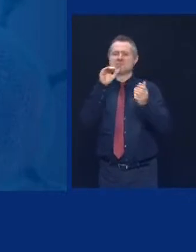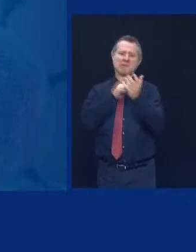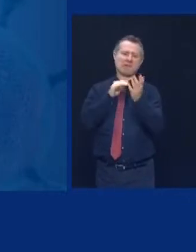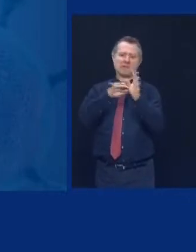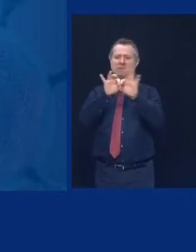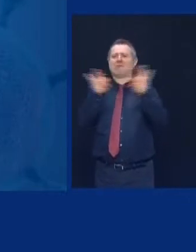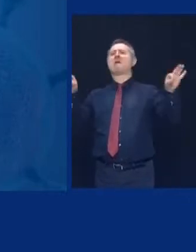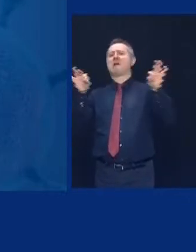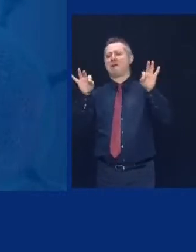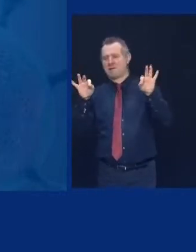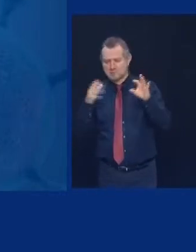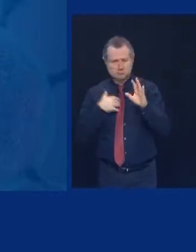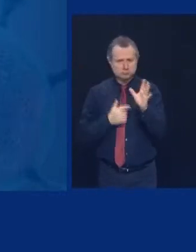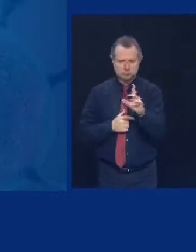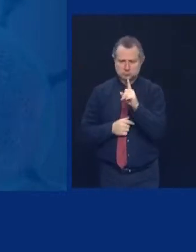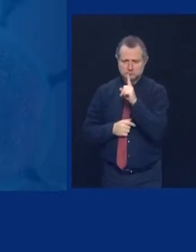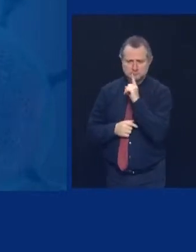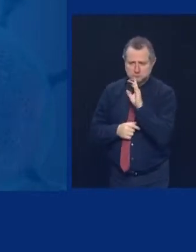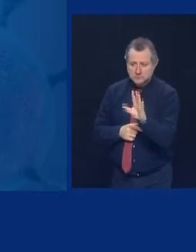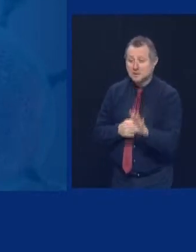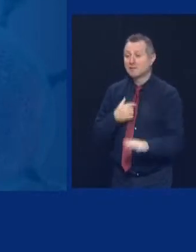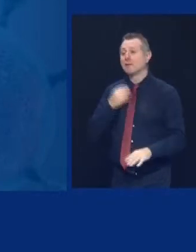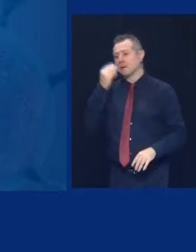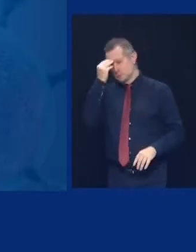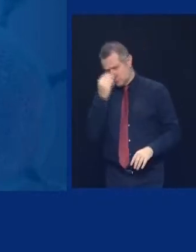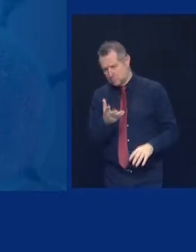from talking to people